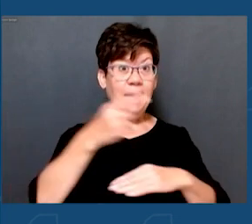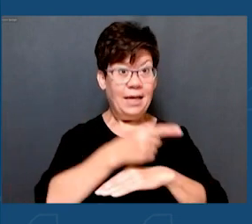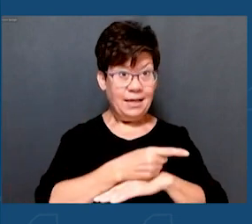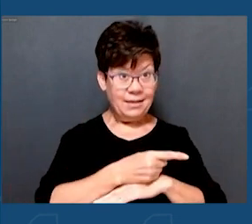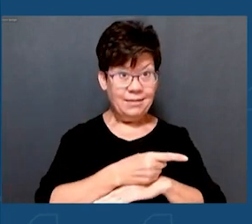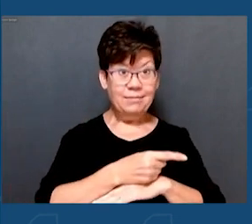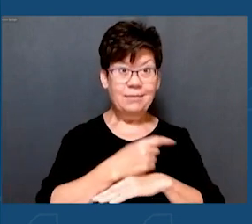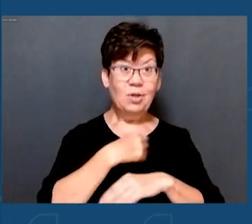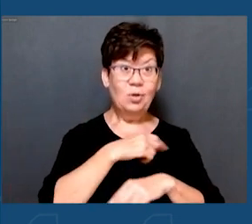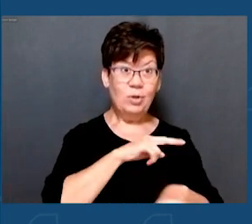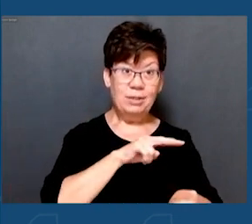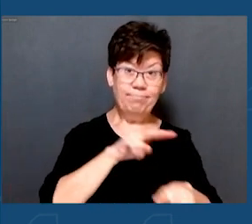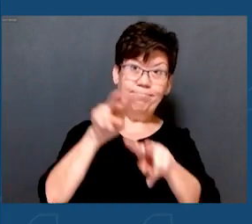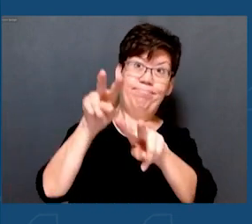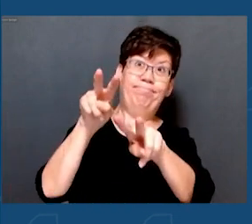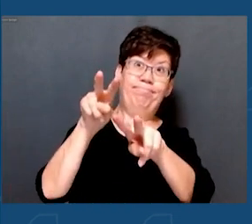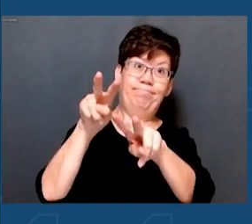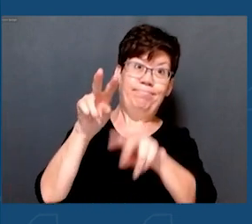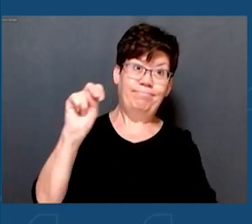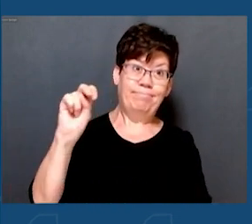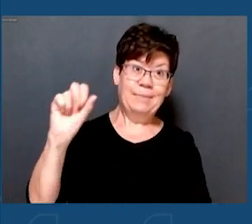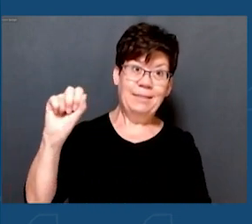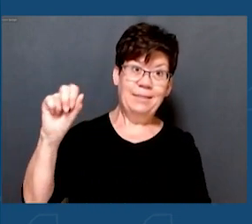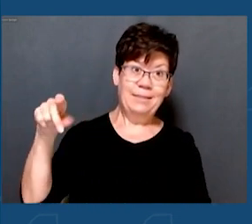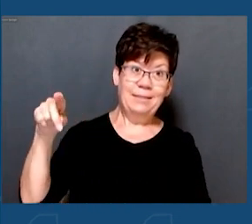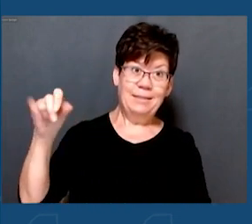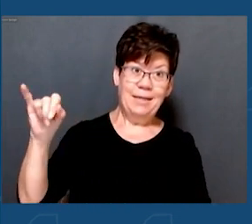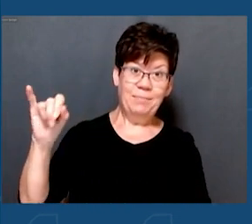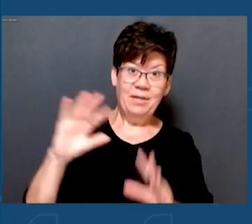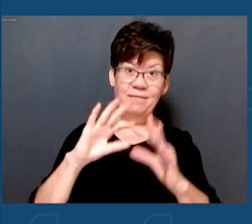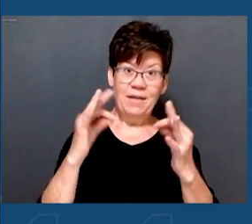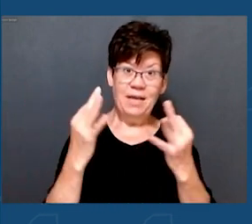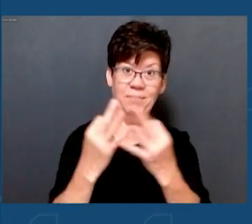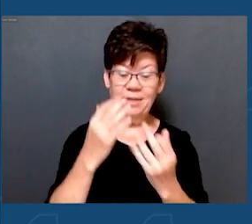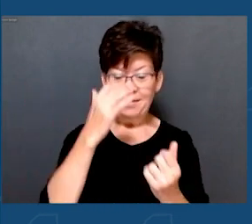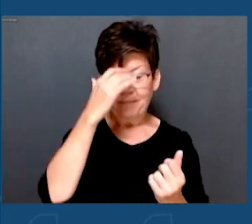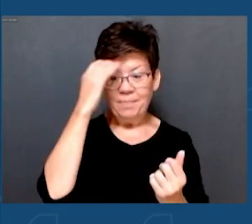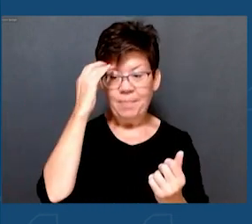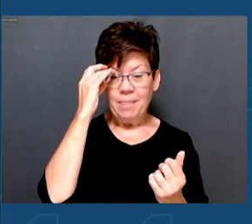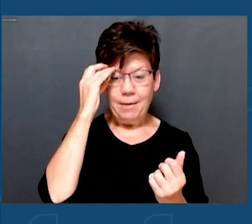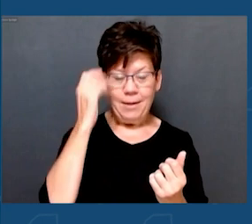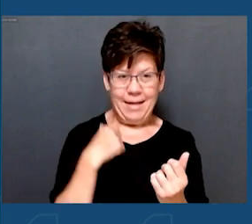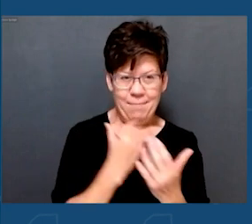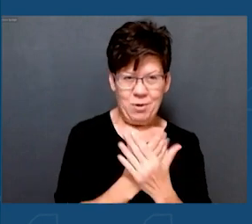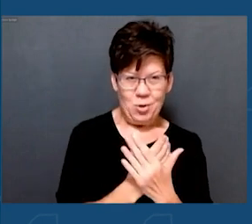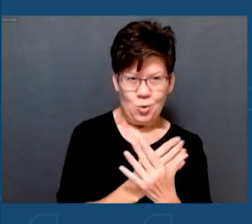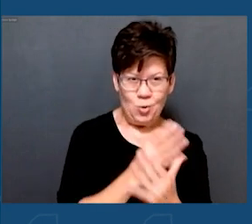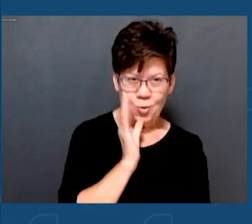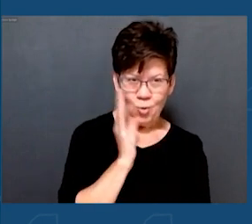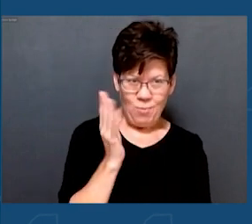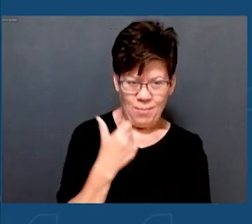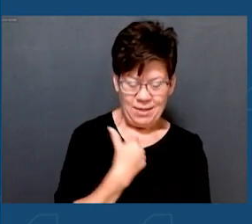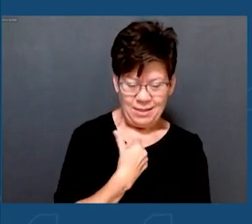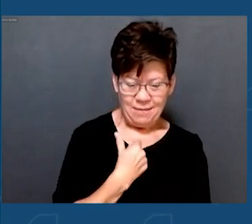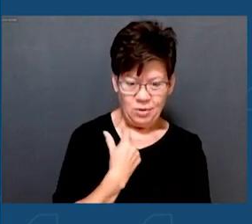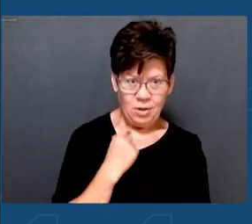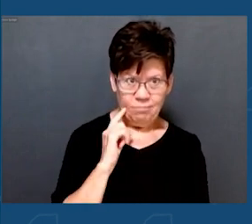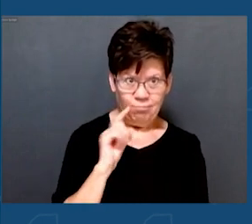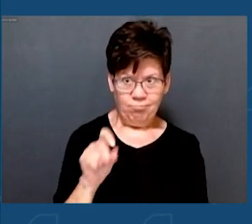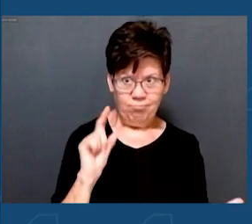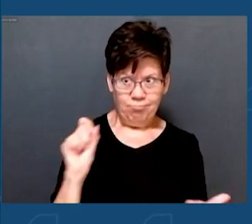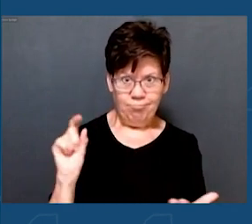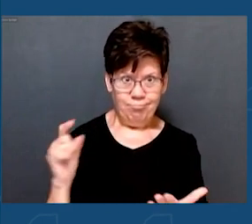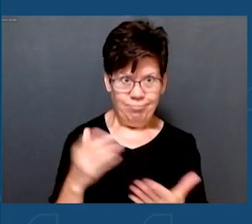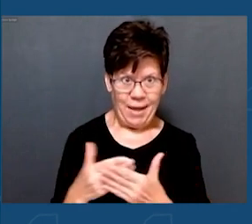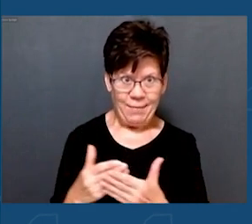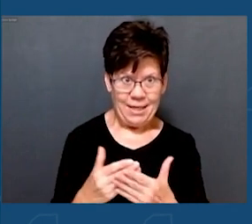family. And I'm a fairly new grandma myself, so I'm always noticing babies in a crowd, and I'll tell you, Leo is adorable. So